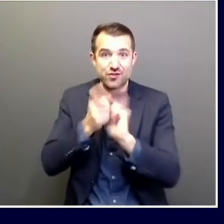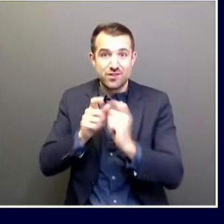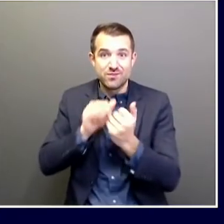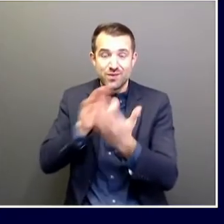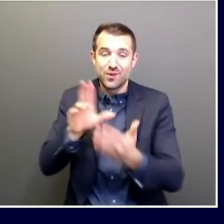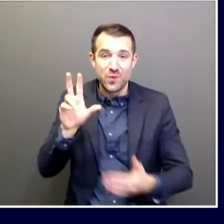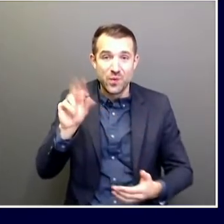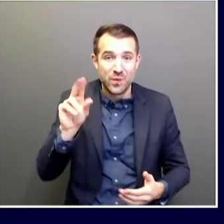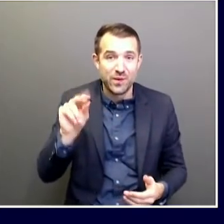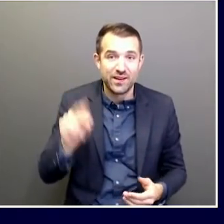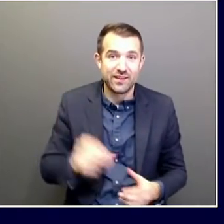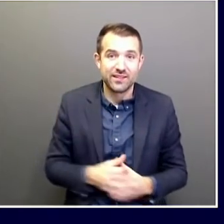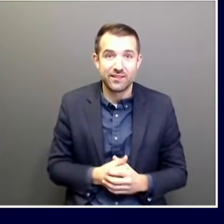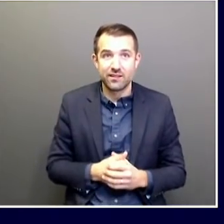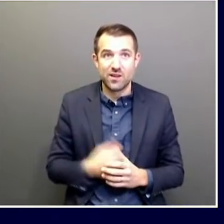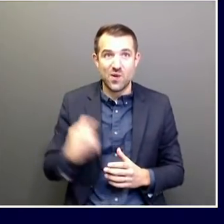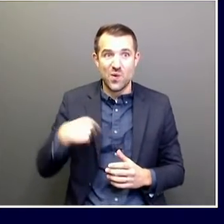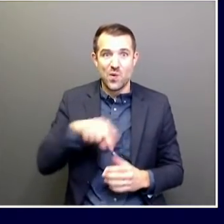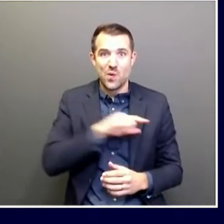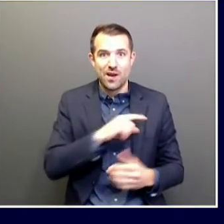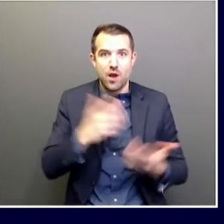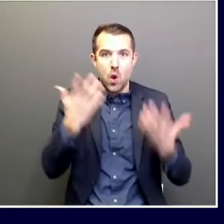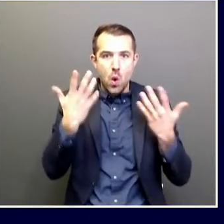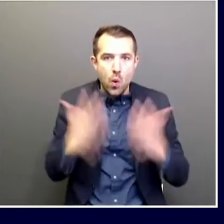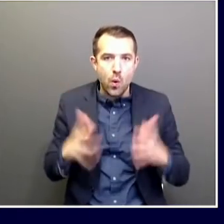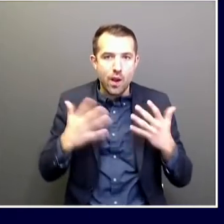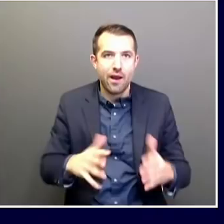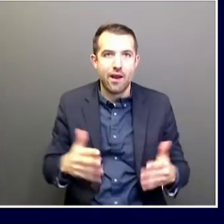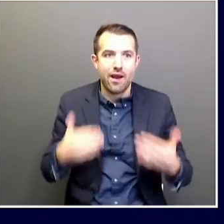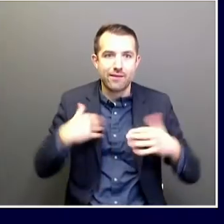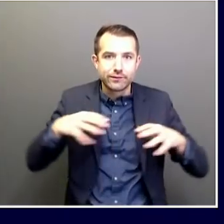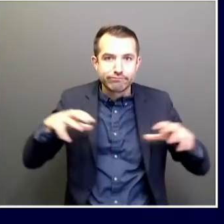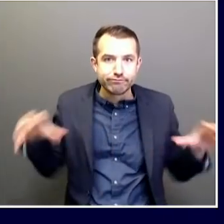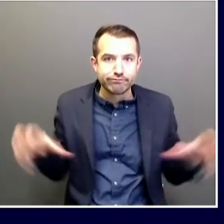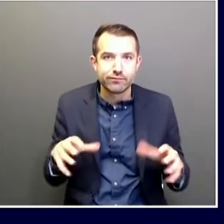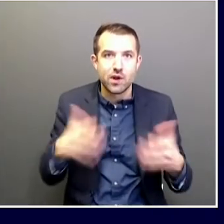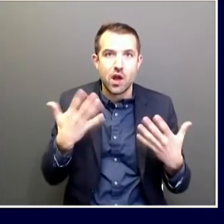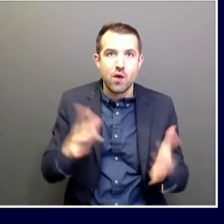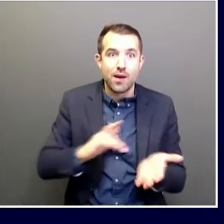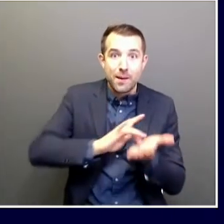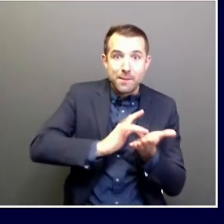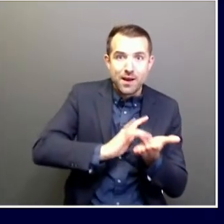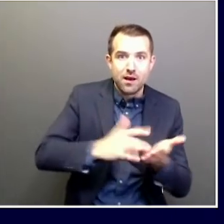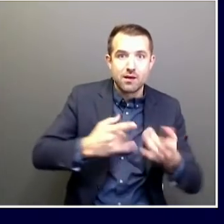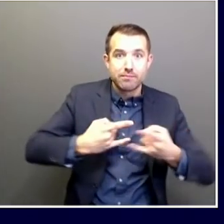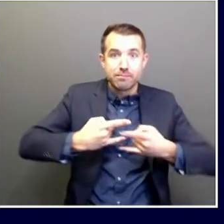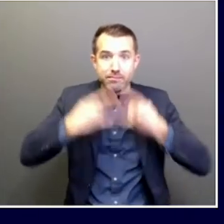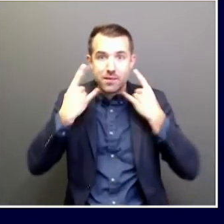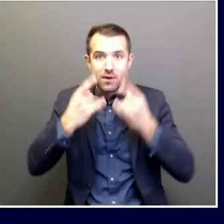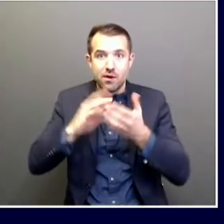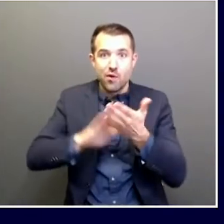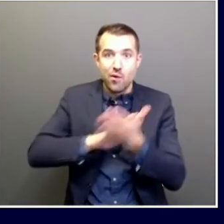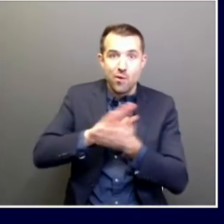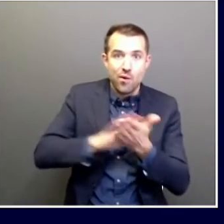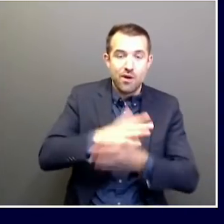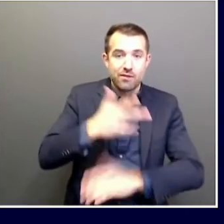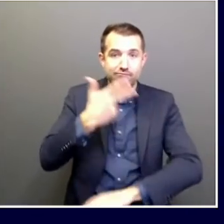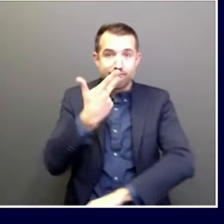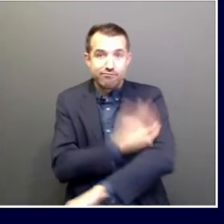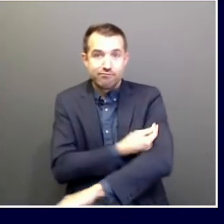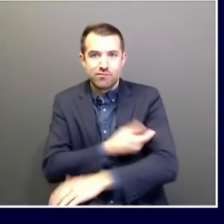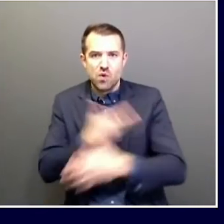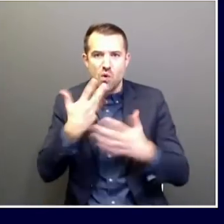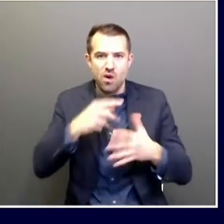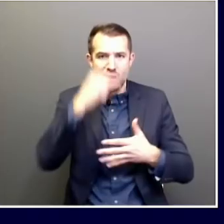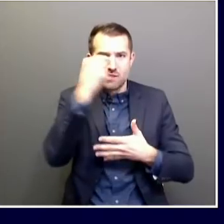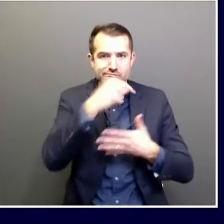certain threshold, then we automatically do X. Okay, thank you. Mm-hmm. Let me go to Megan